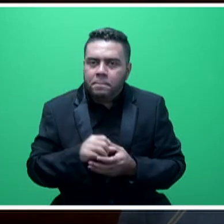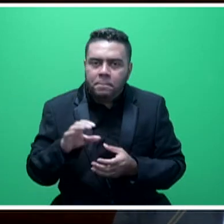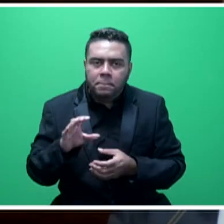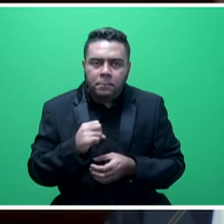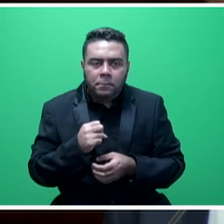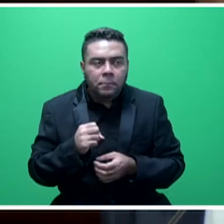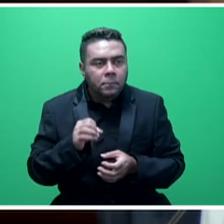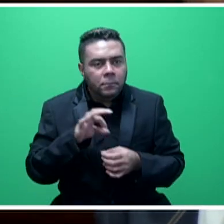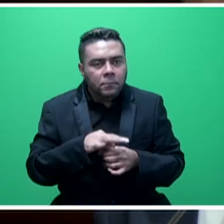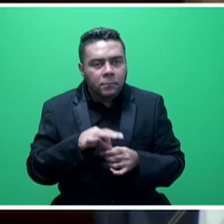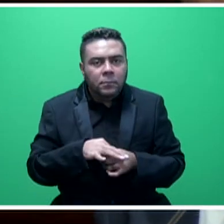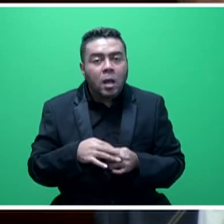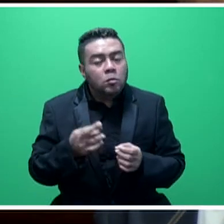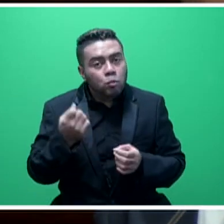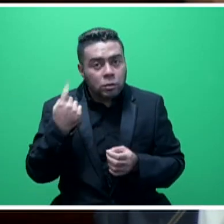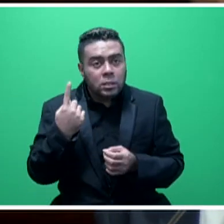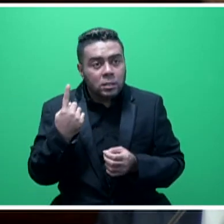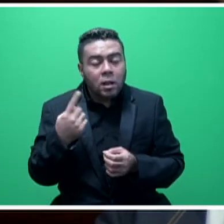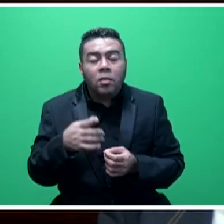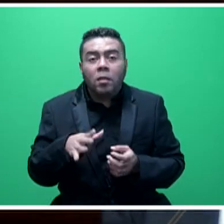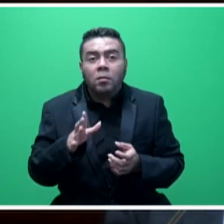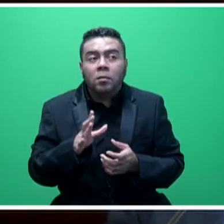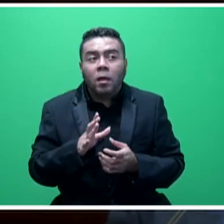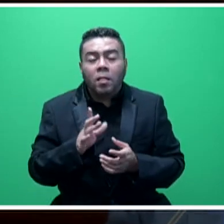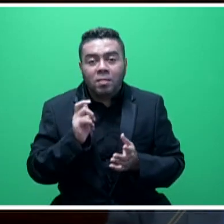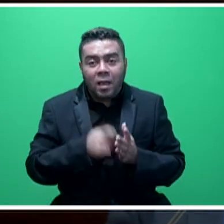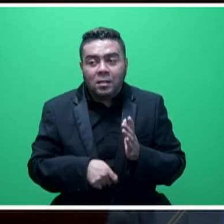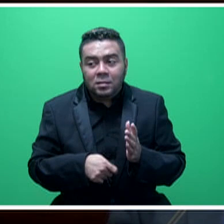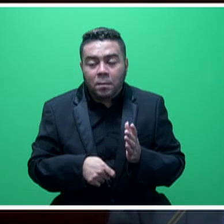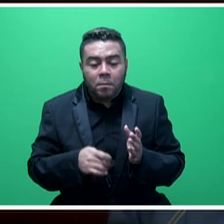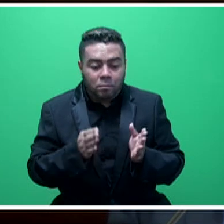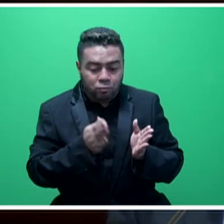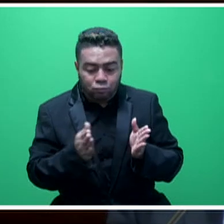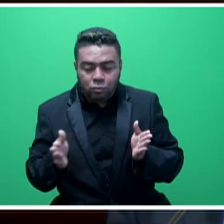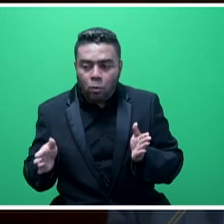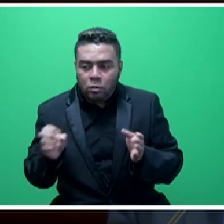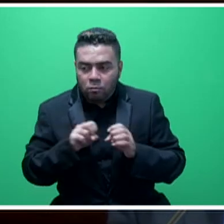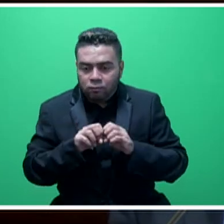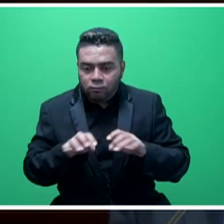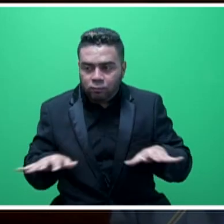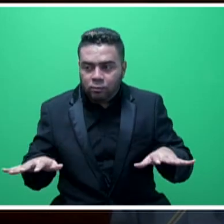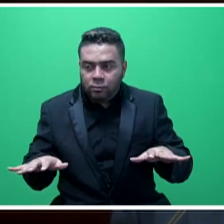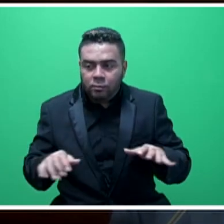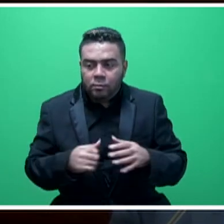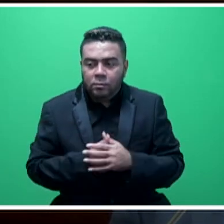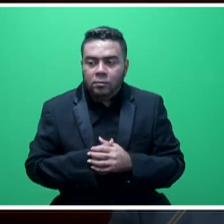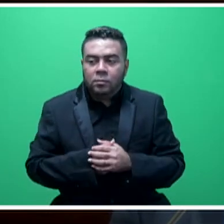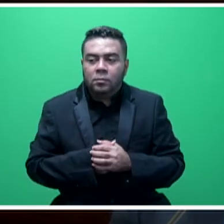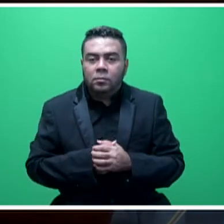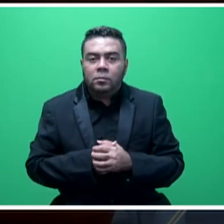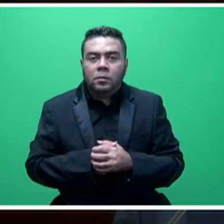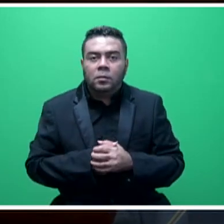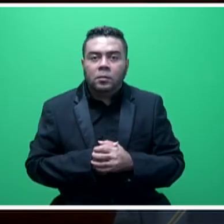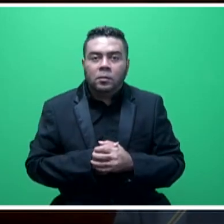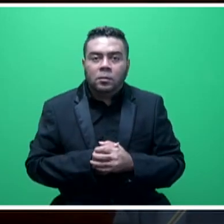come with this budget are actually realized. The tax and duty concessions need to be passed down to our tourists whilst raising the bar in terms of service we offer.